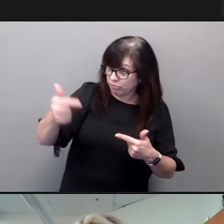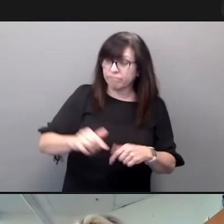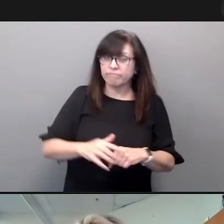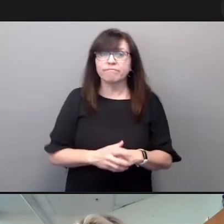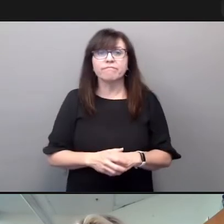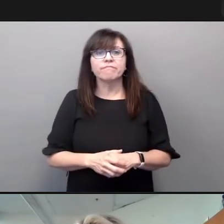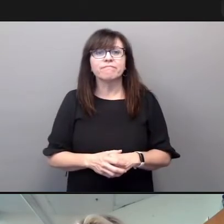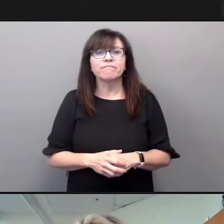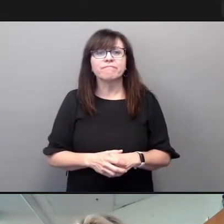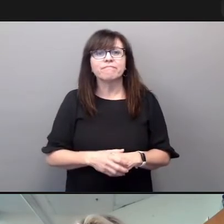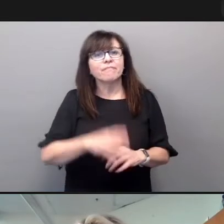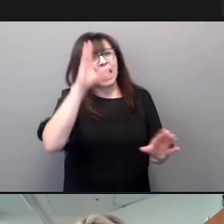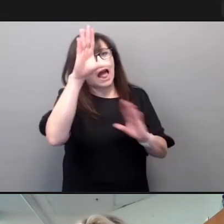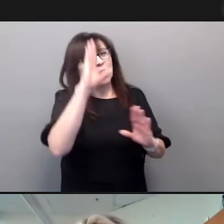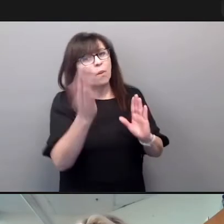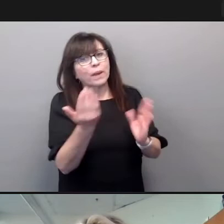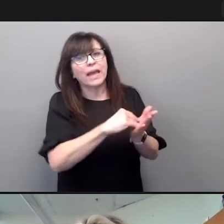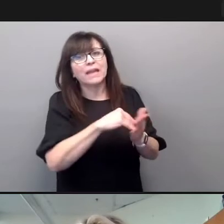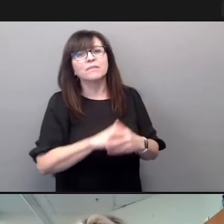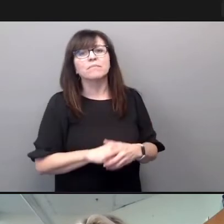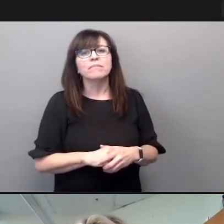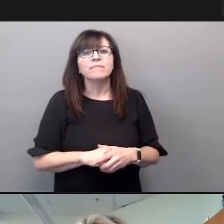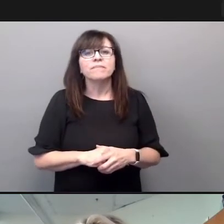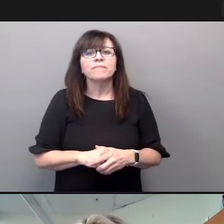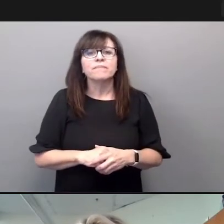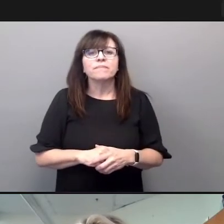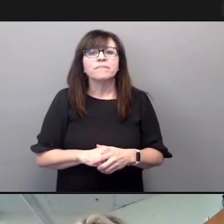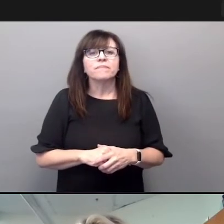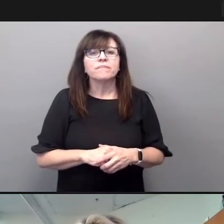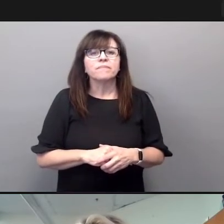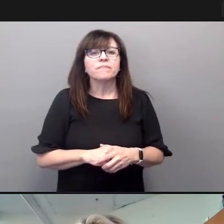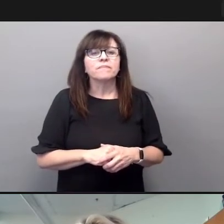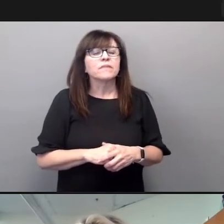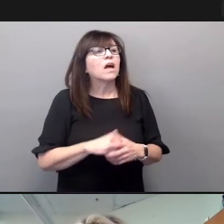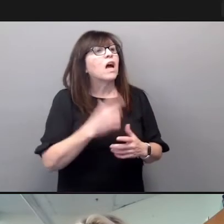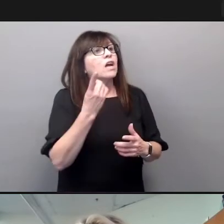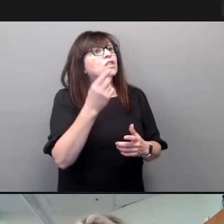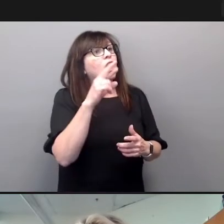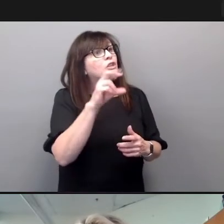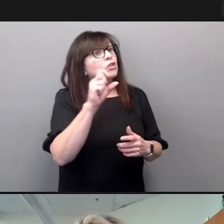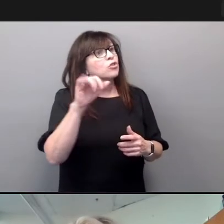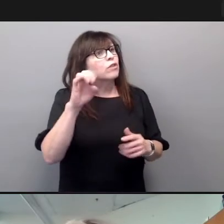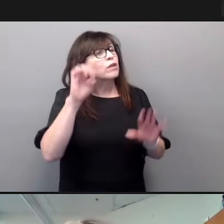Hello again. Dr. Grace, you just gave a great overview of the